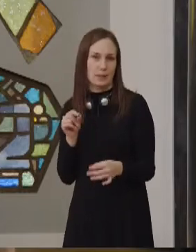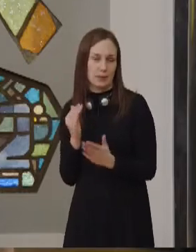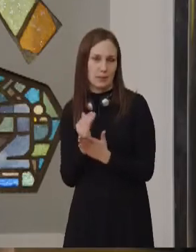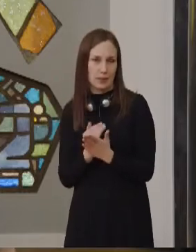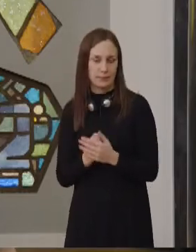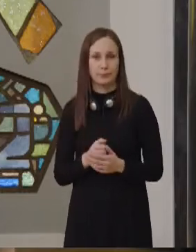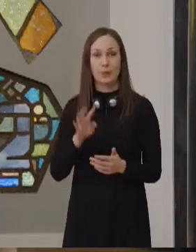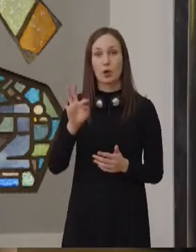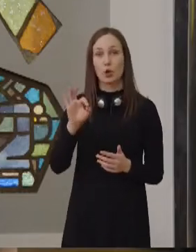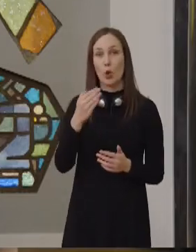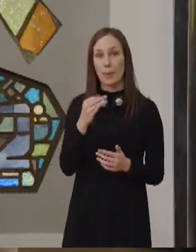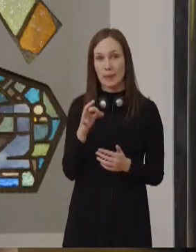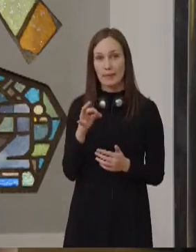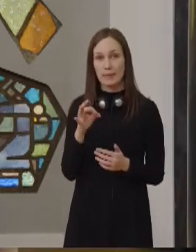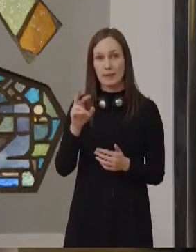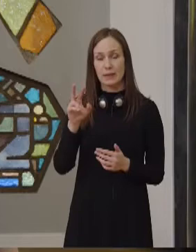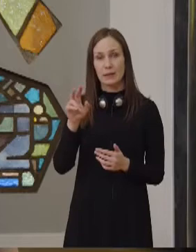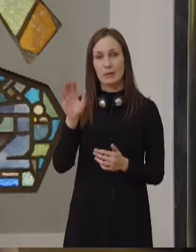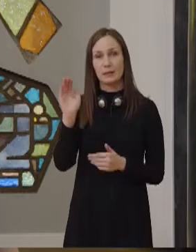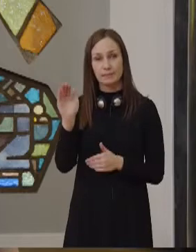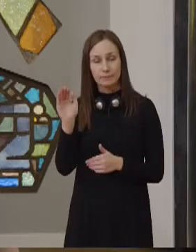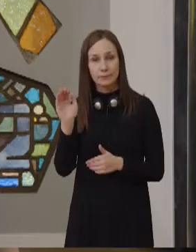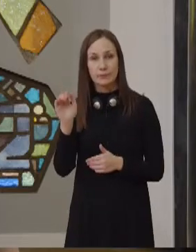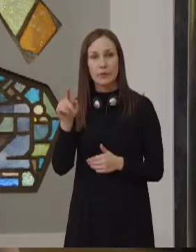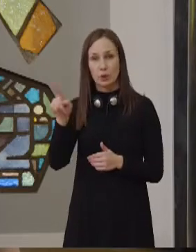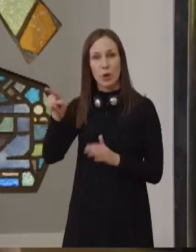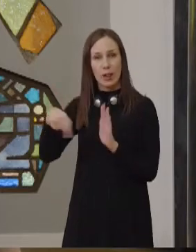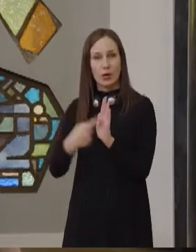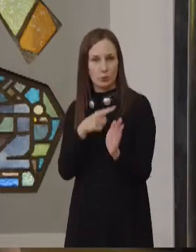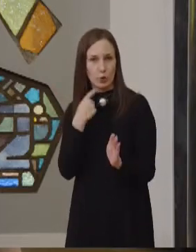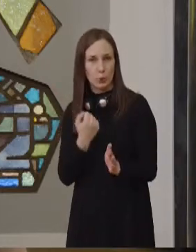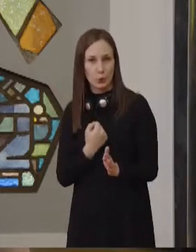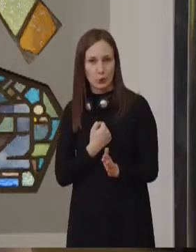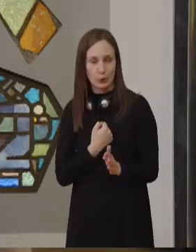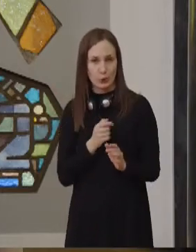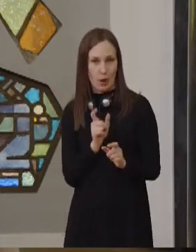often lost in discussions on the partnership law.